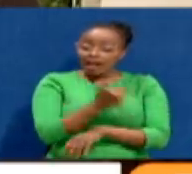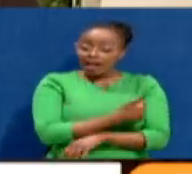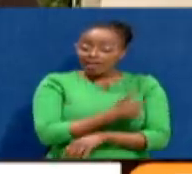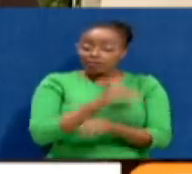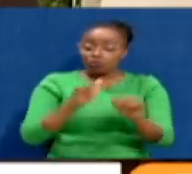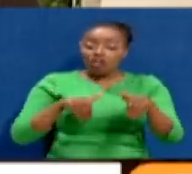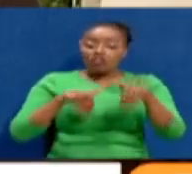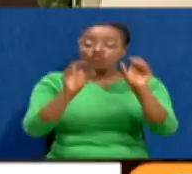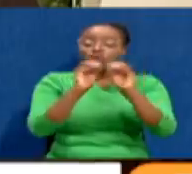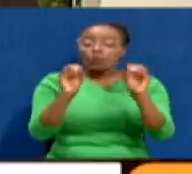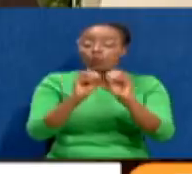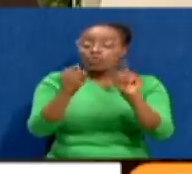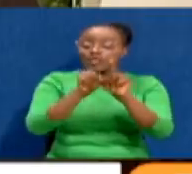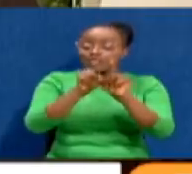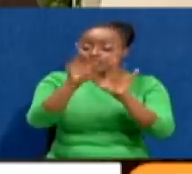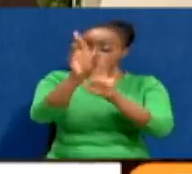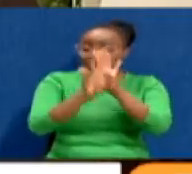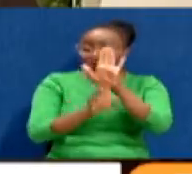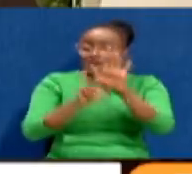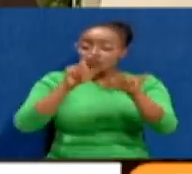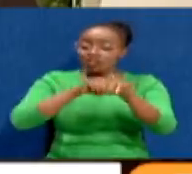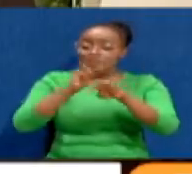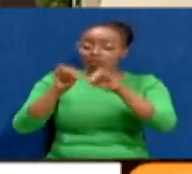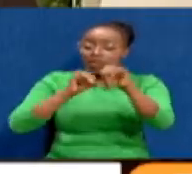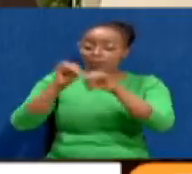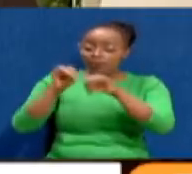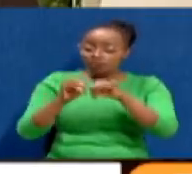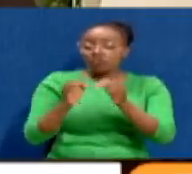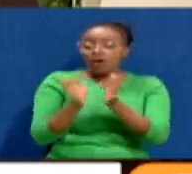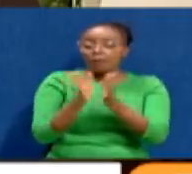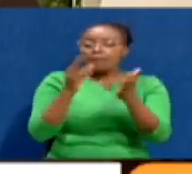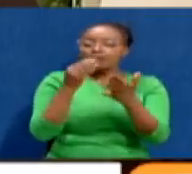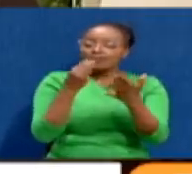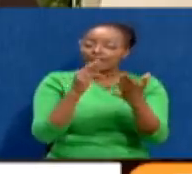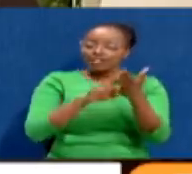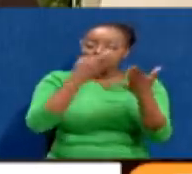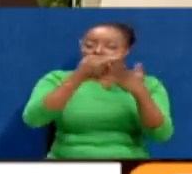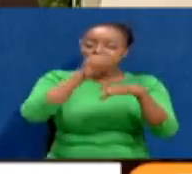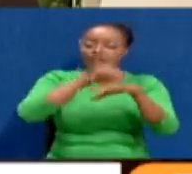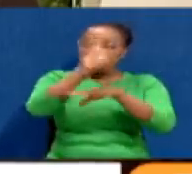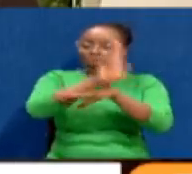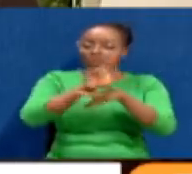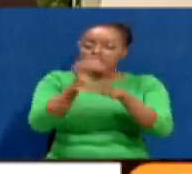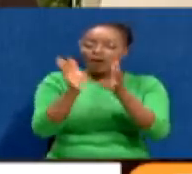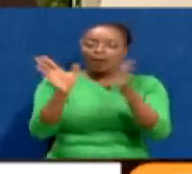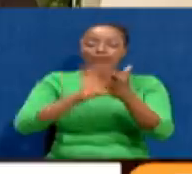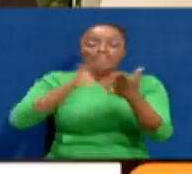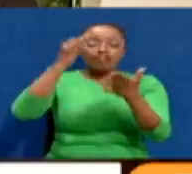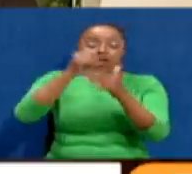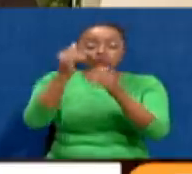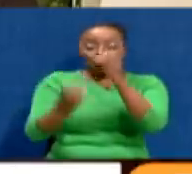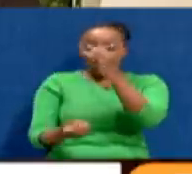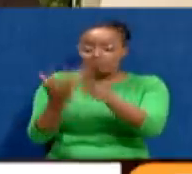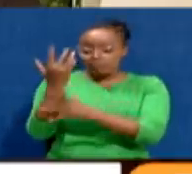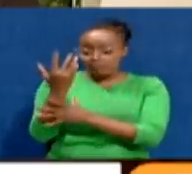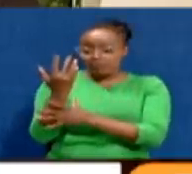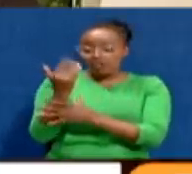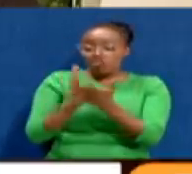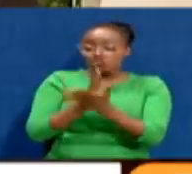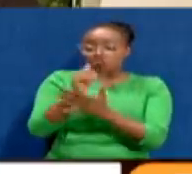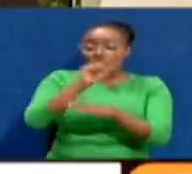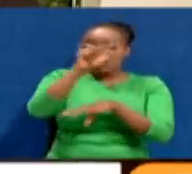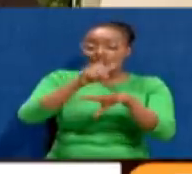not adhering to the same protocols when it comes to management of public resources, when it comes to utilization of public funds that were set aside by